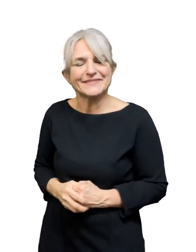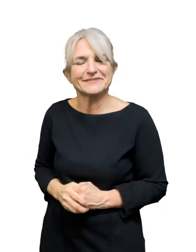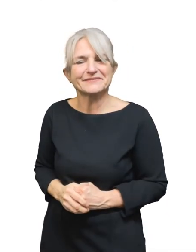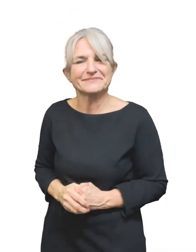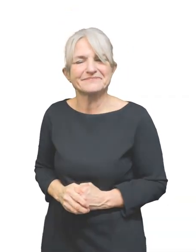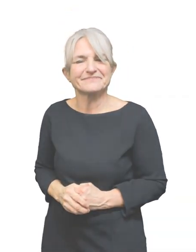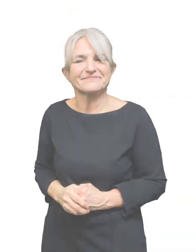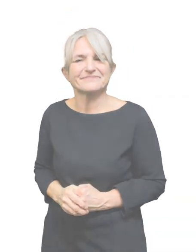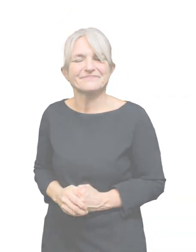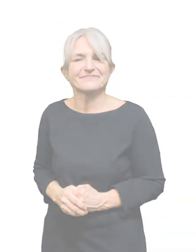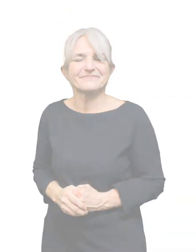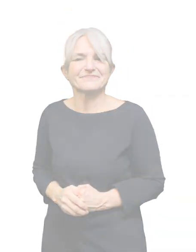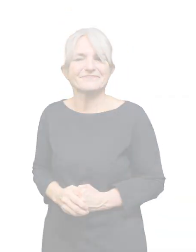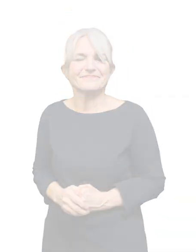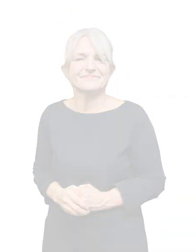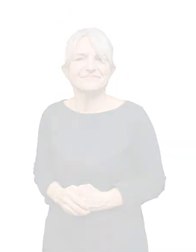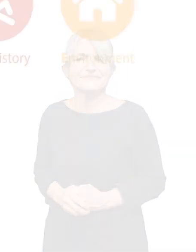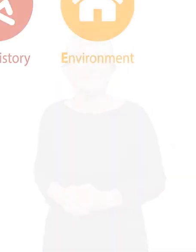is appalling. we we we